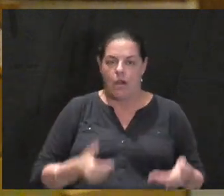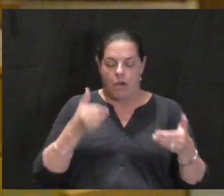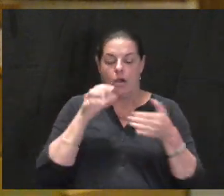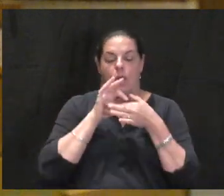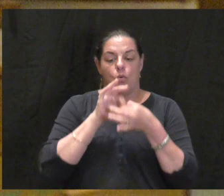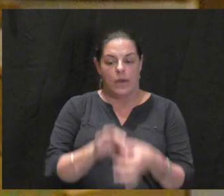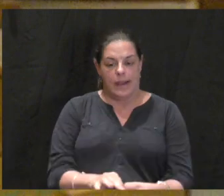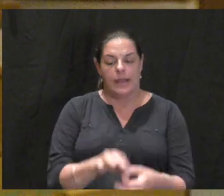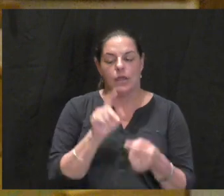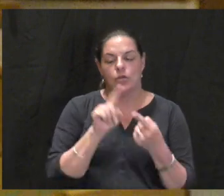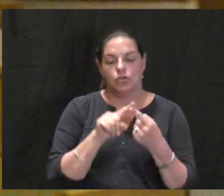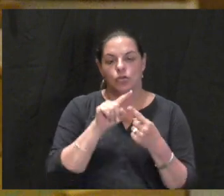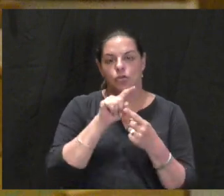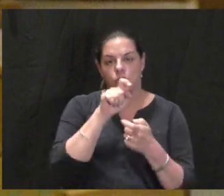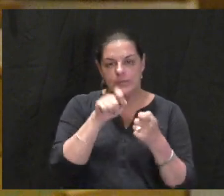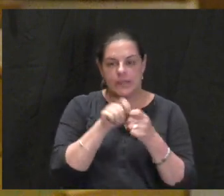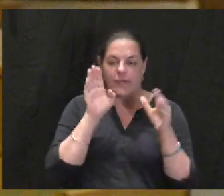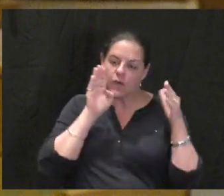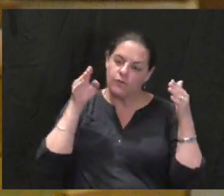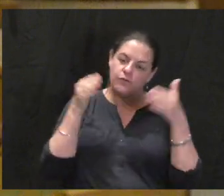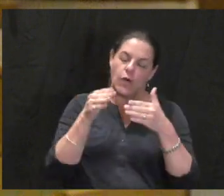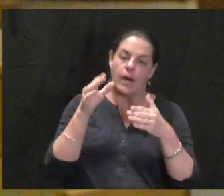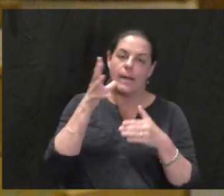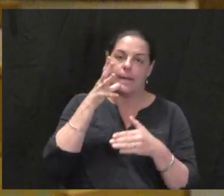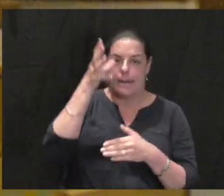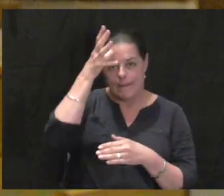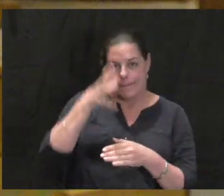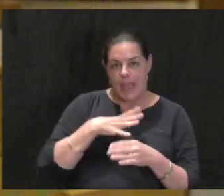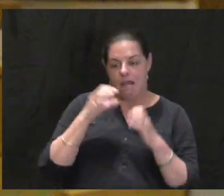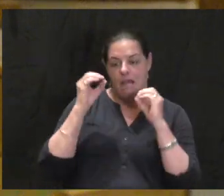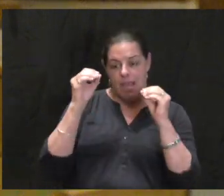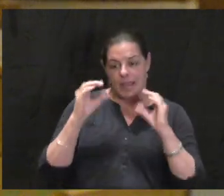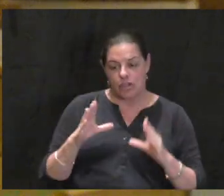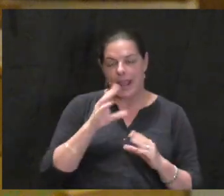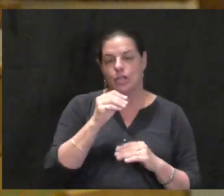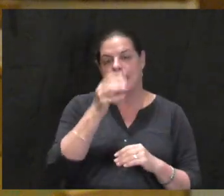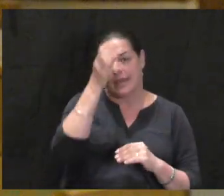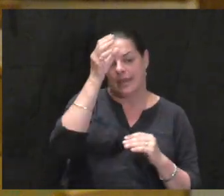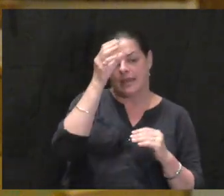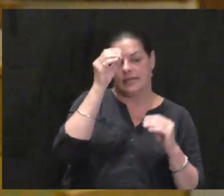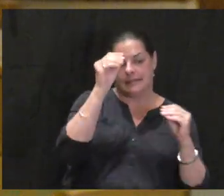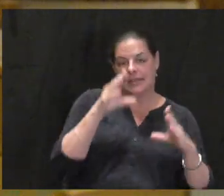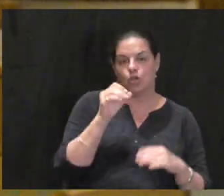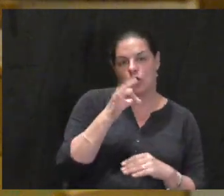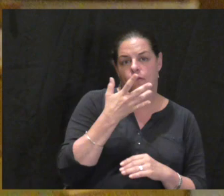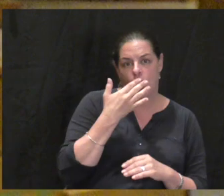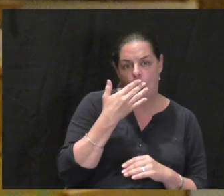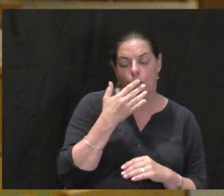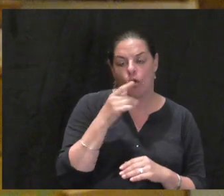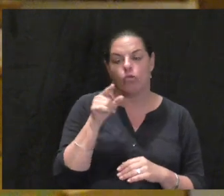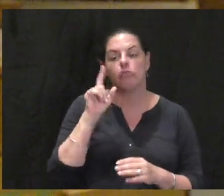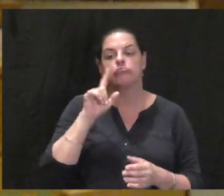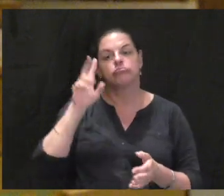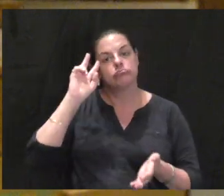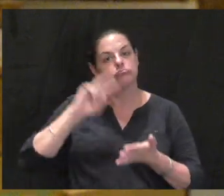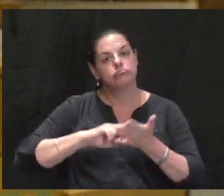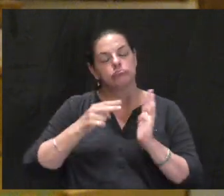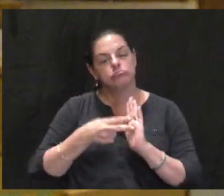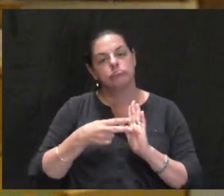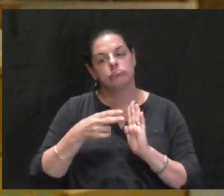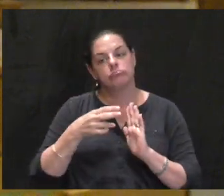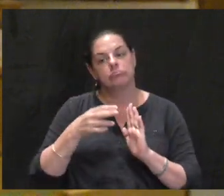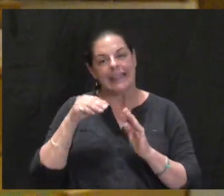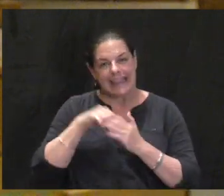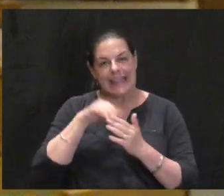in the film. You've got to showcase what you want to attract. People have to be able to see themselves in our district, and so we were very intentional